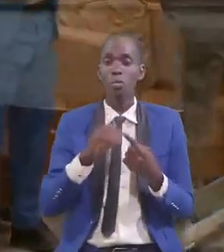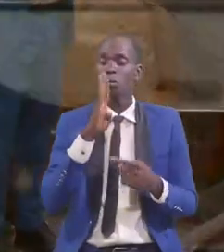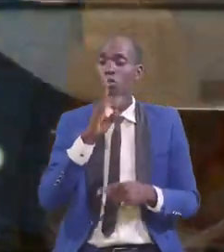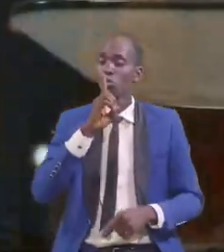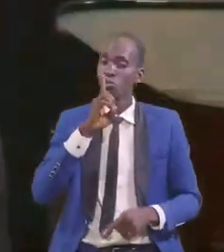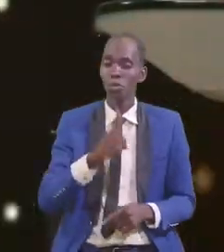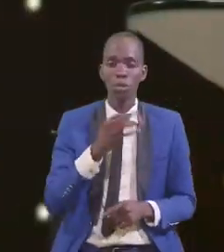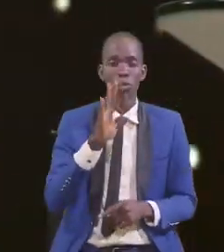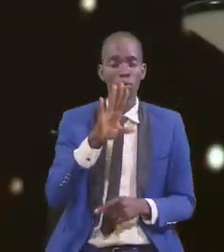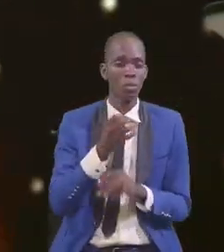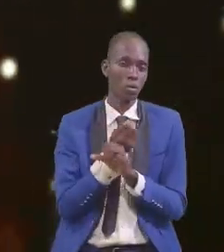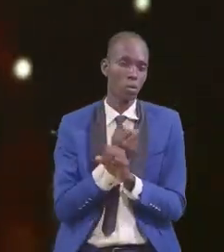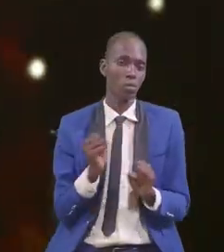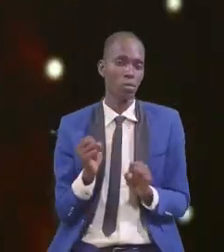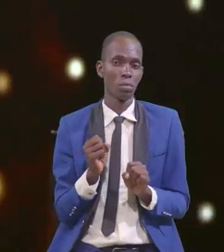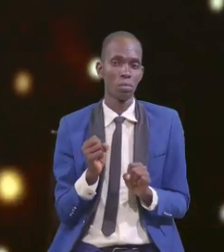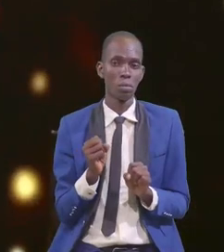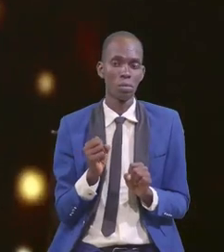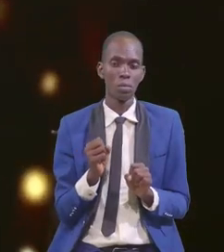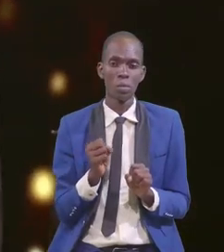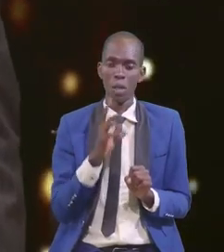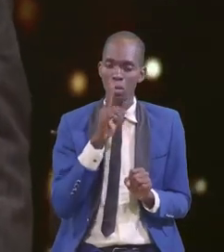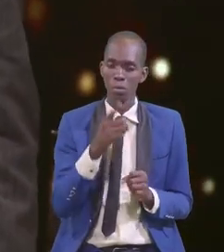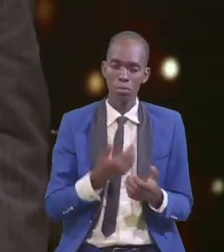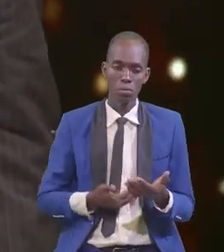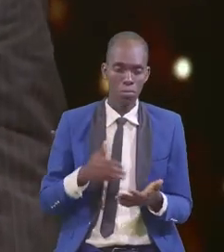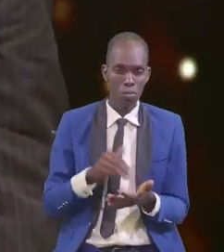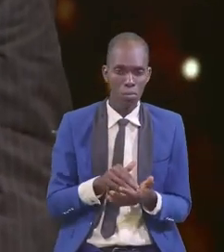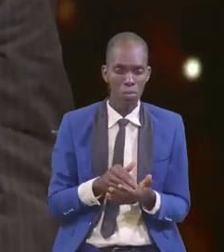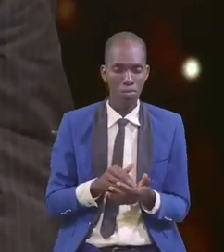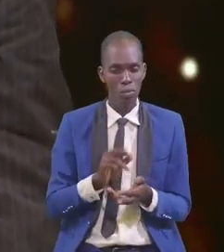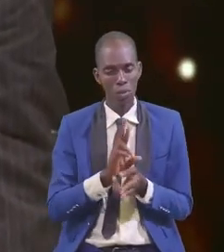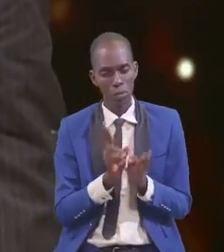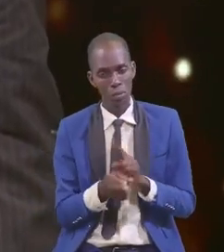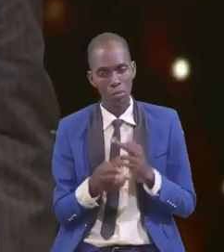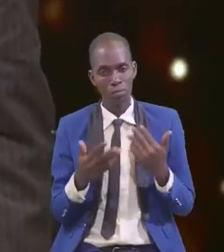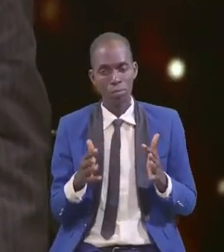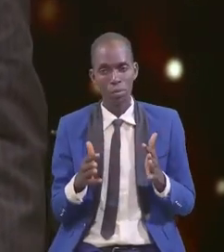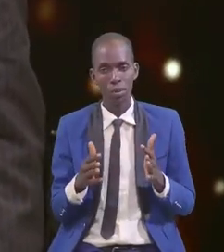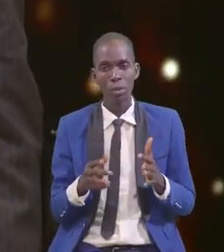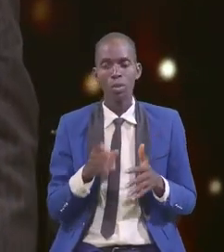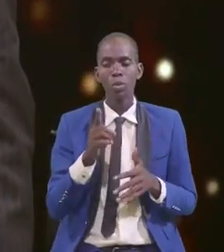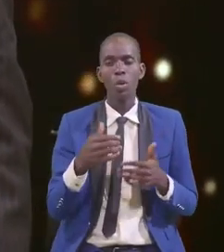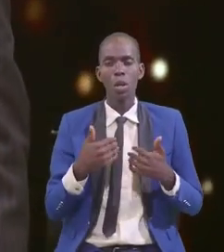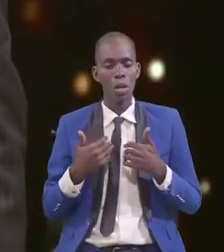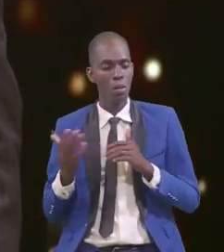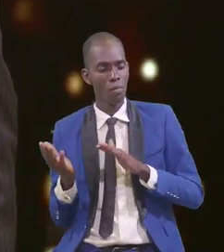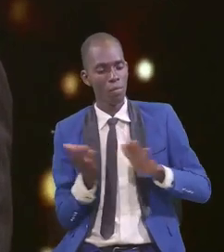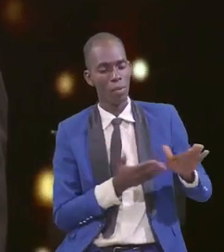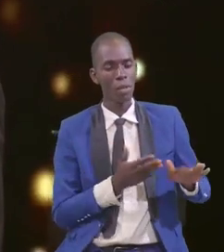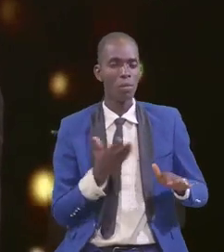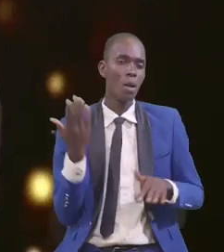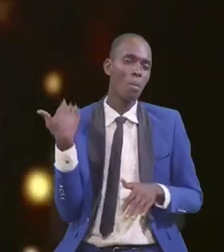salvation. Be born again. Repentance. You've left the path